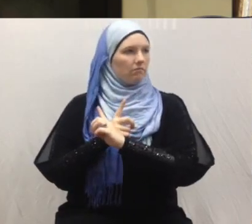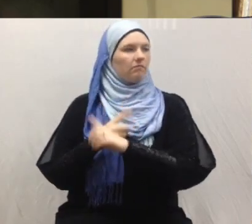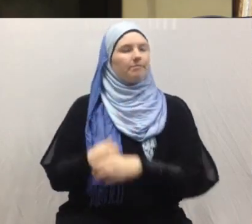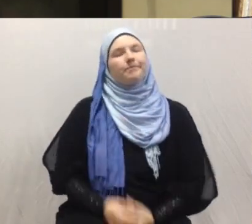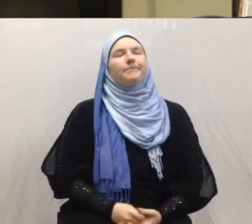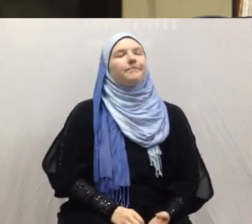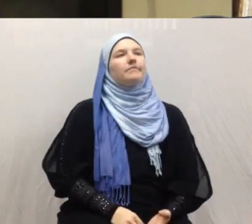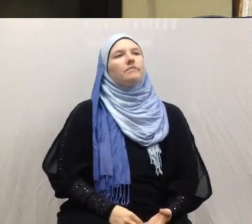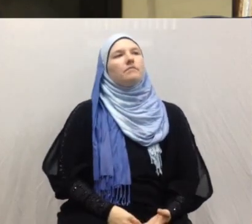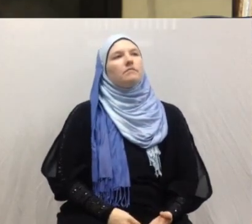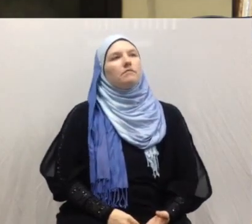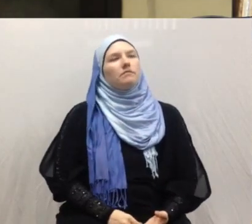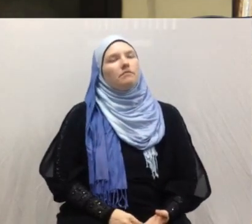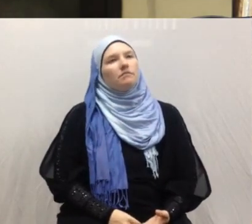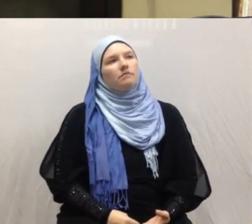deliberately.